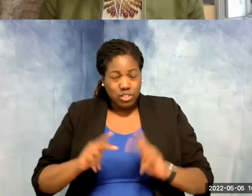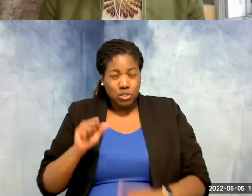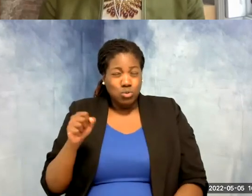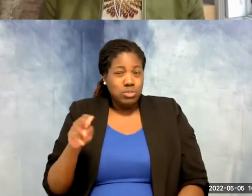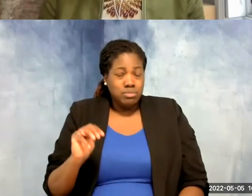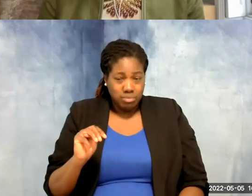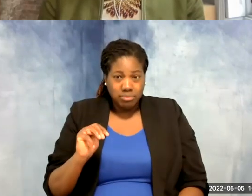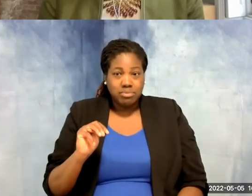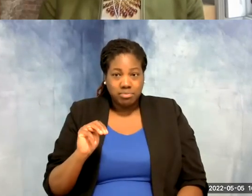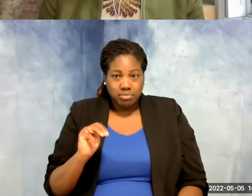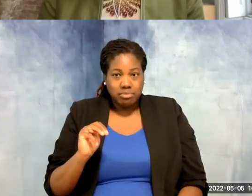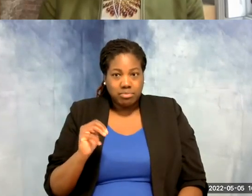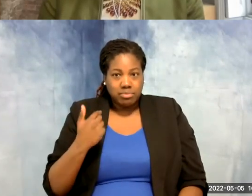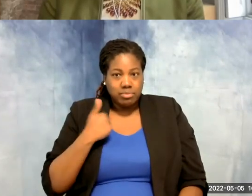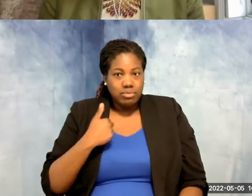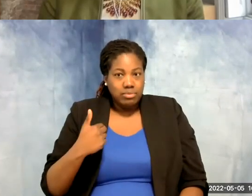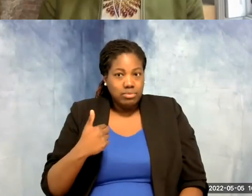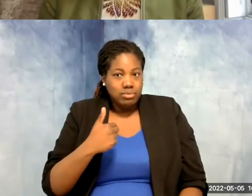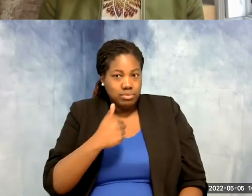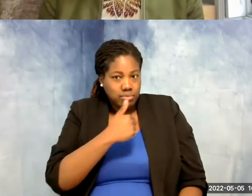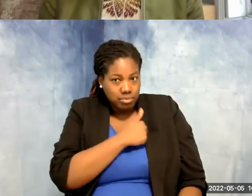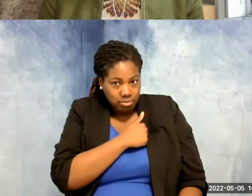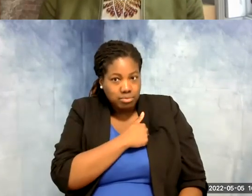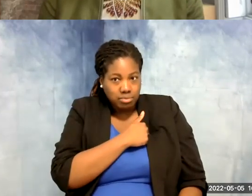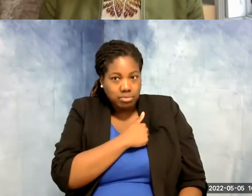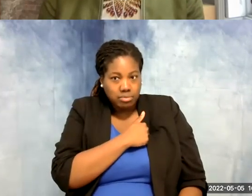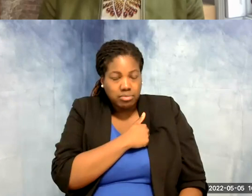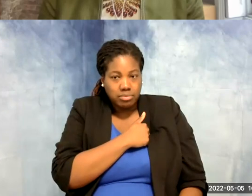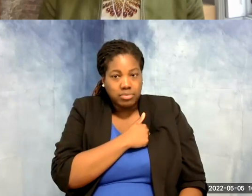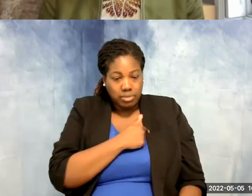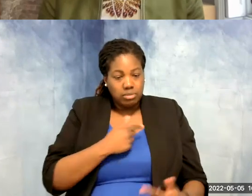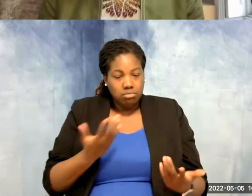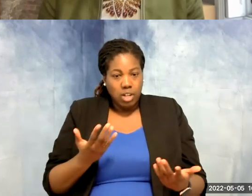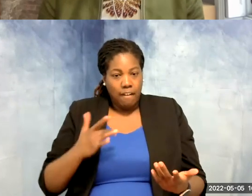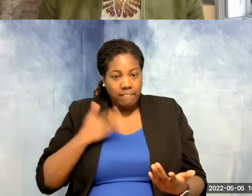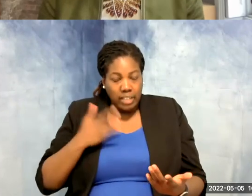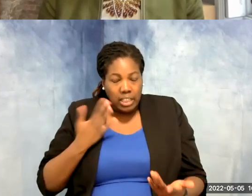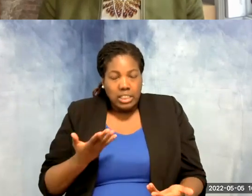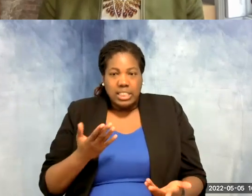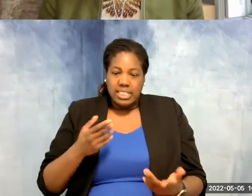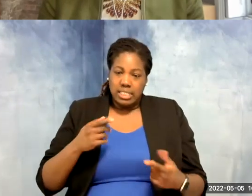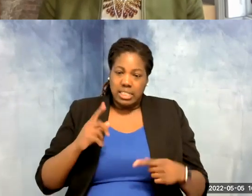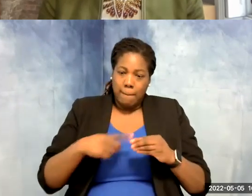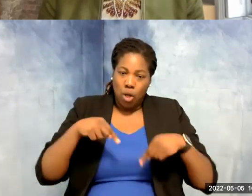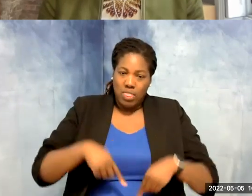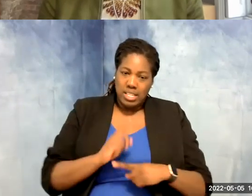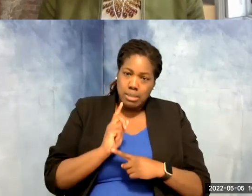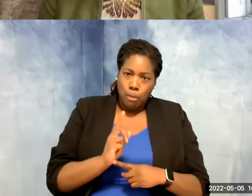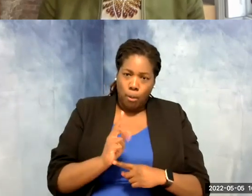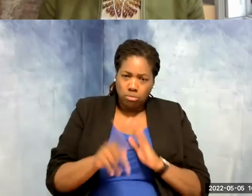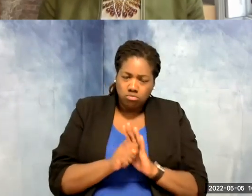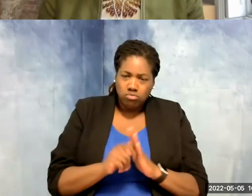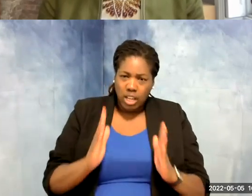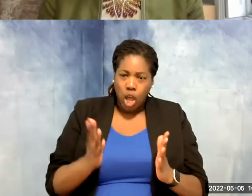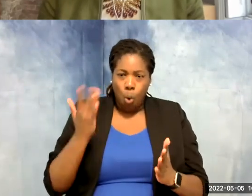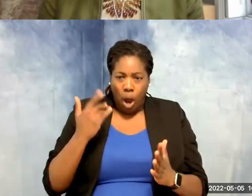media about what our, you know, about this moment and what our dedication is, why we are called to stand